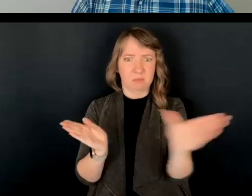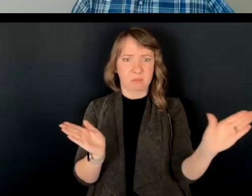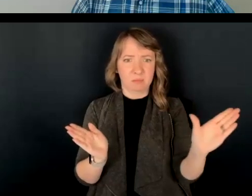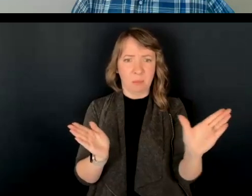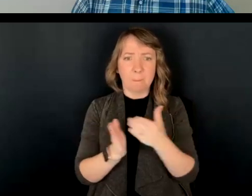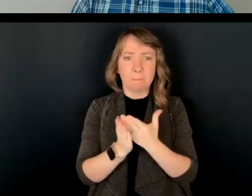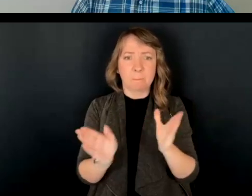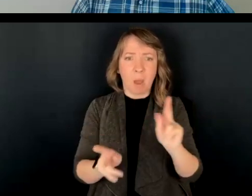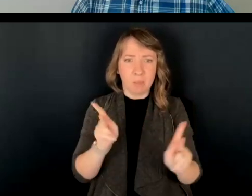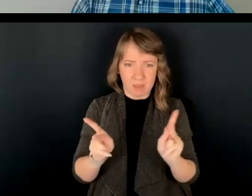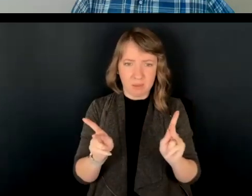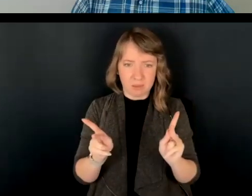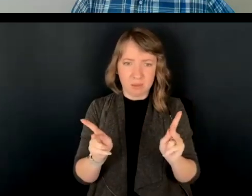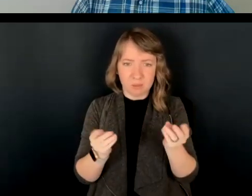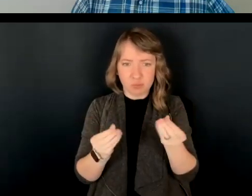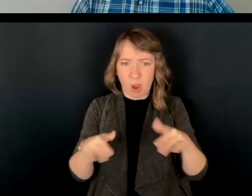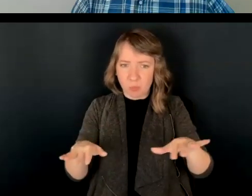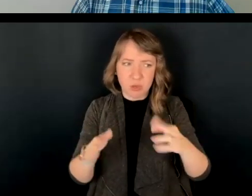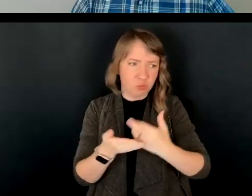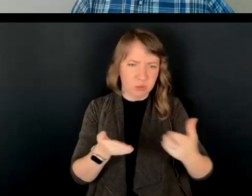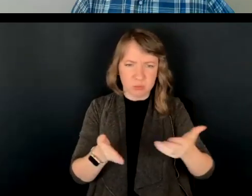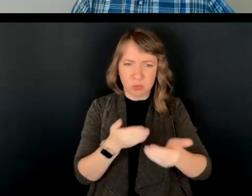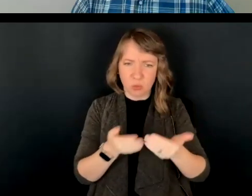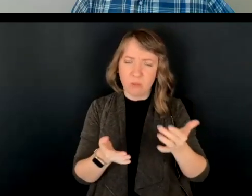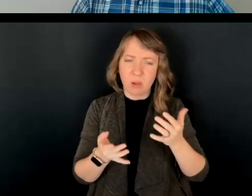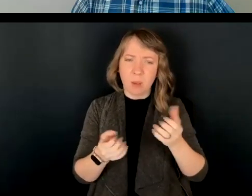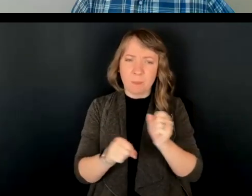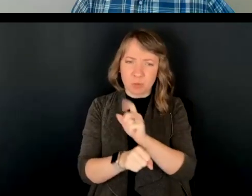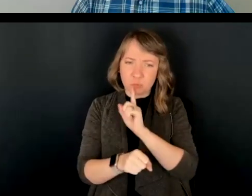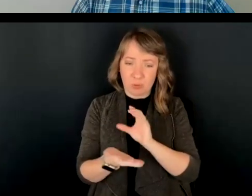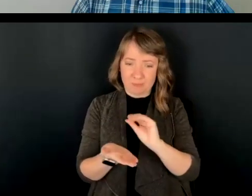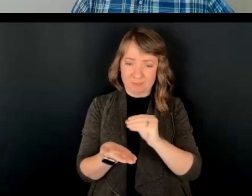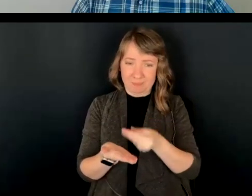access to that property, that resource. That's part of